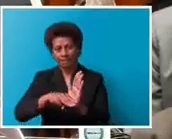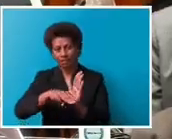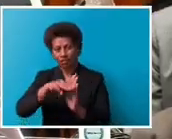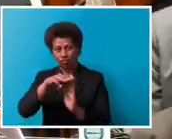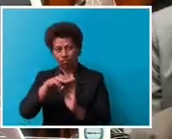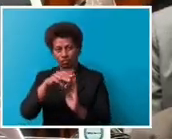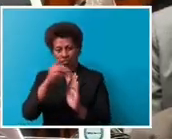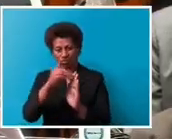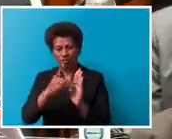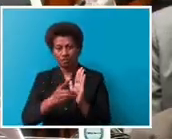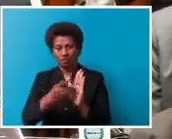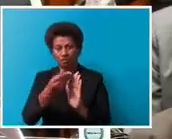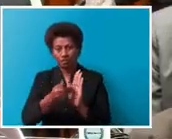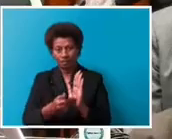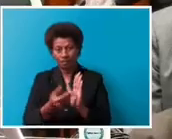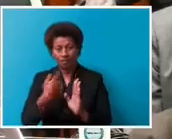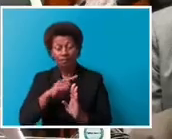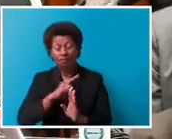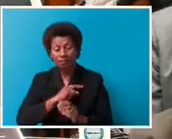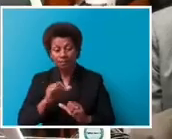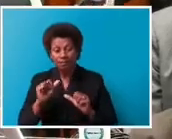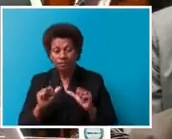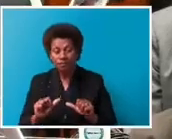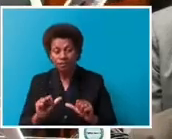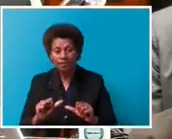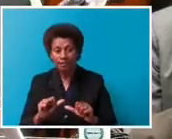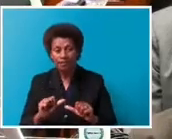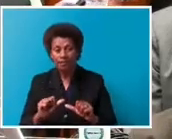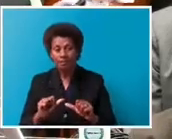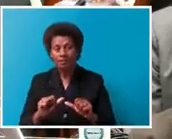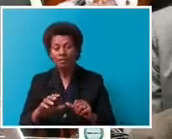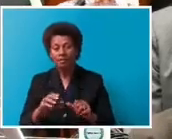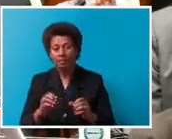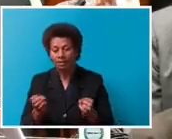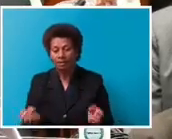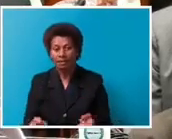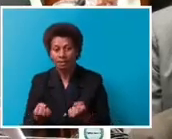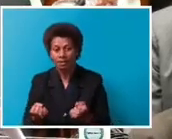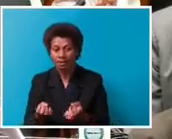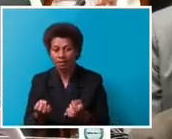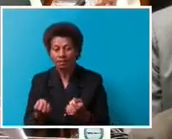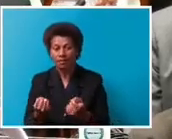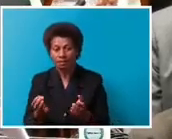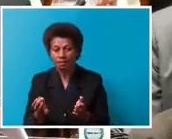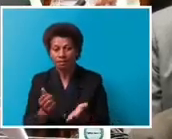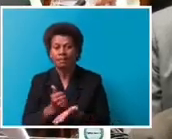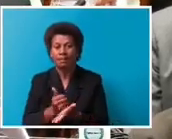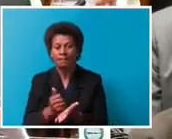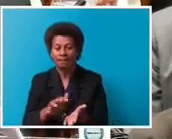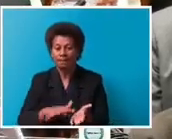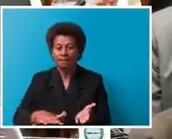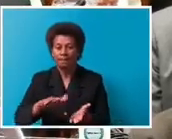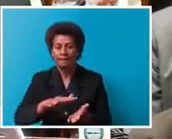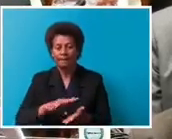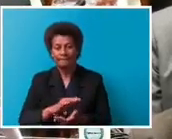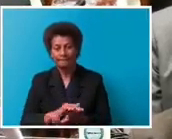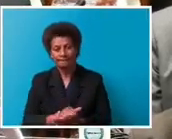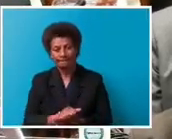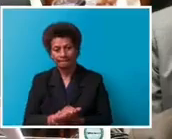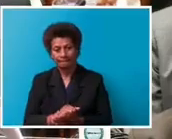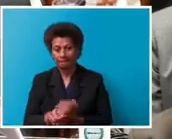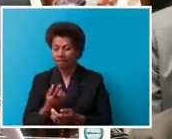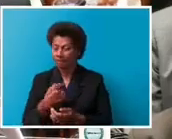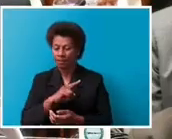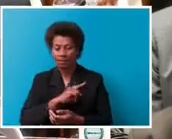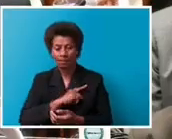democracy, and we must protect and strengthen them. Mr. Speaker, as elected representatives, we bear a profound responsibility